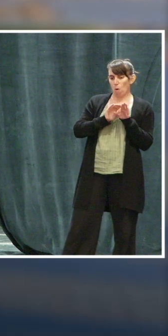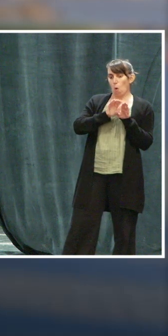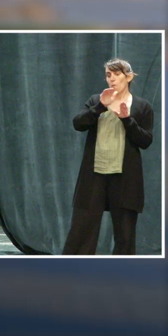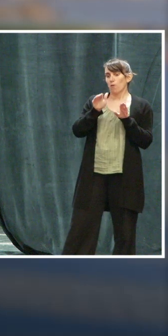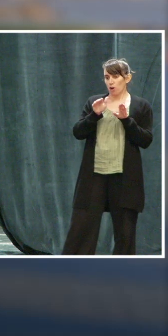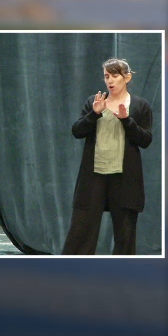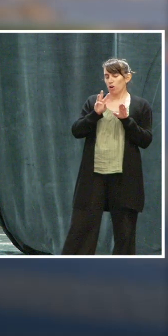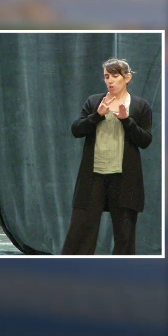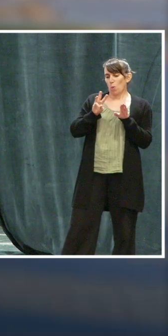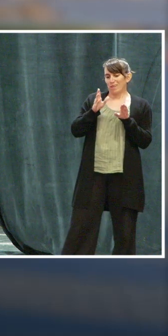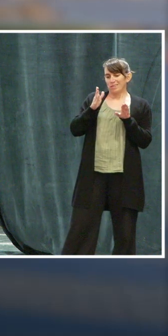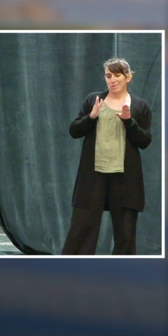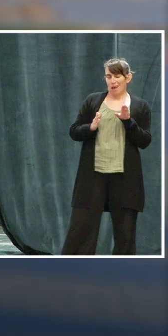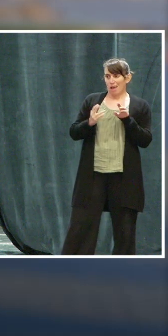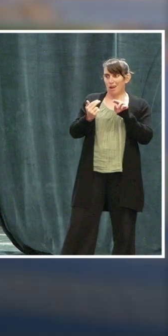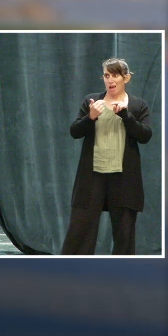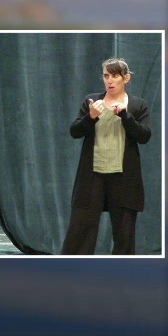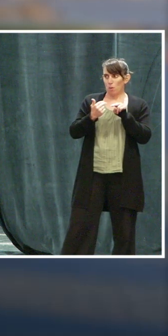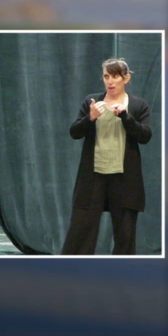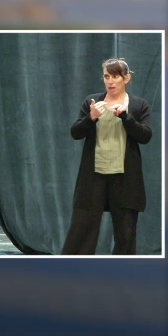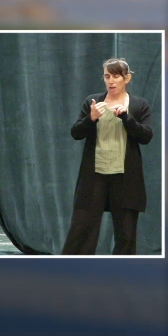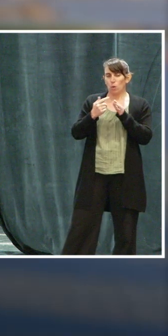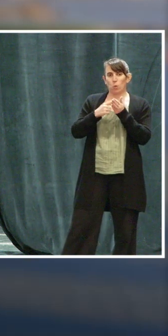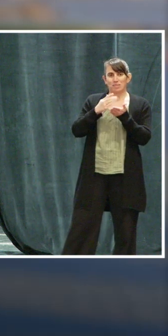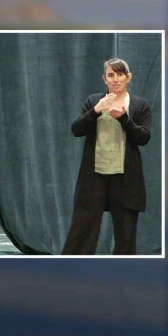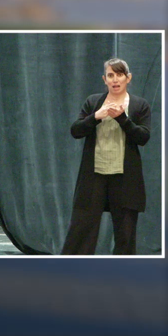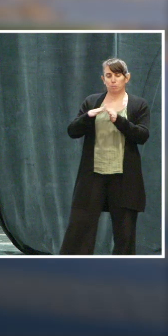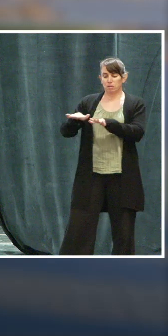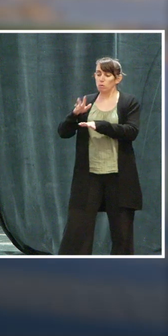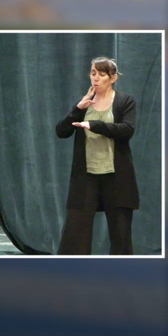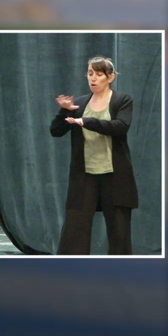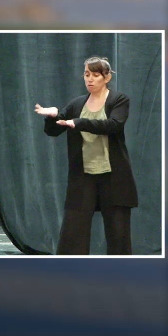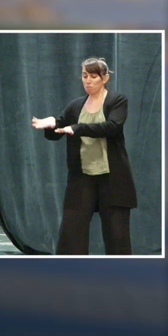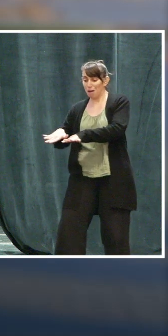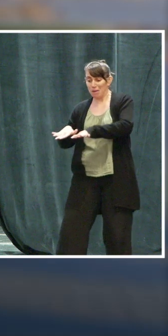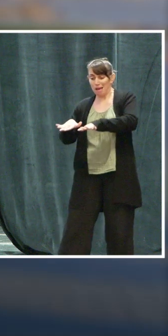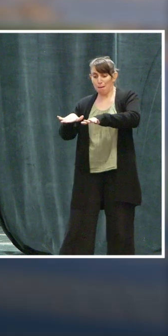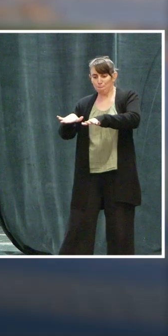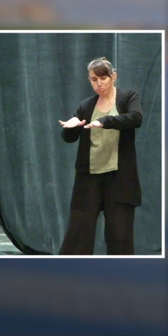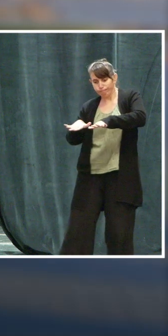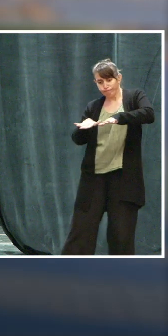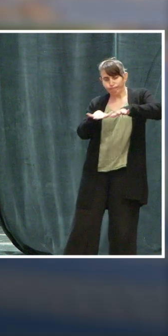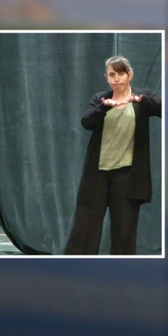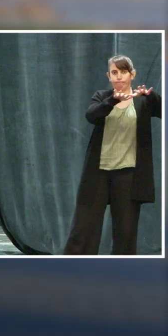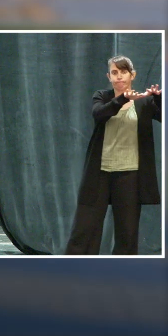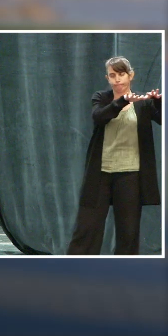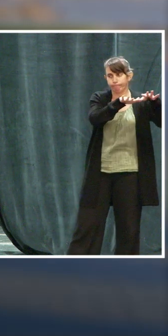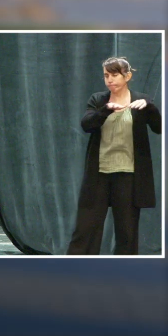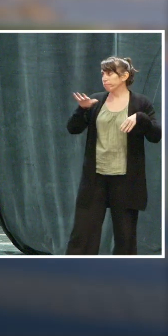West Side Highway, Yes. what stops it from coming up and flooding sort of the buildings from the east side? That's a great question. Yeah. So, I